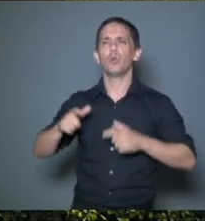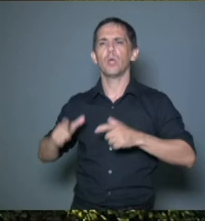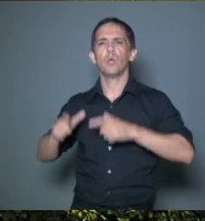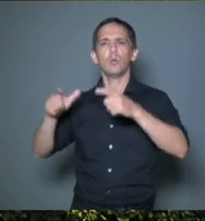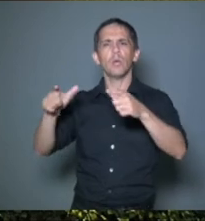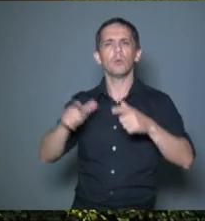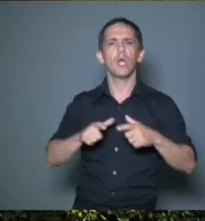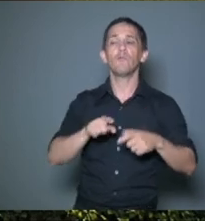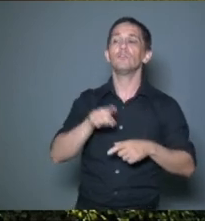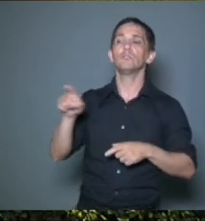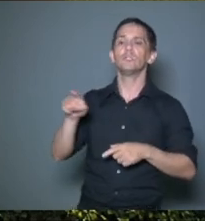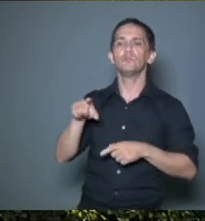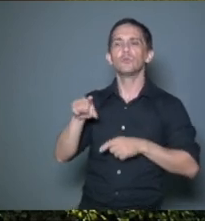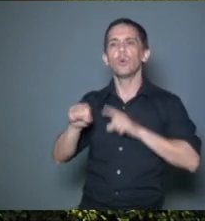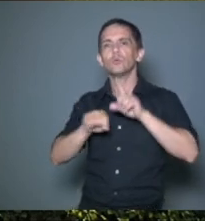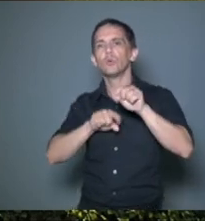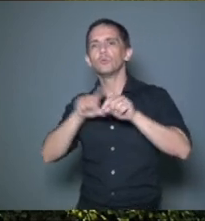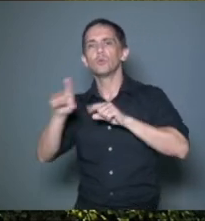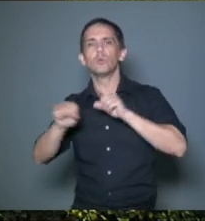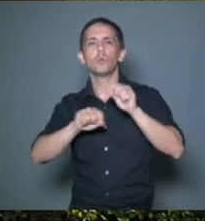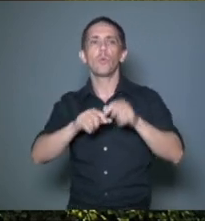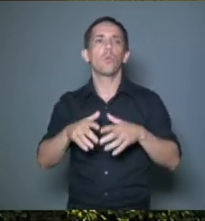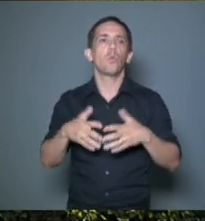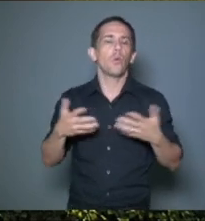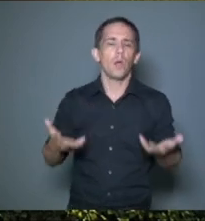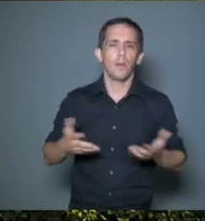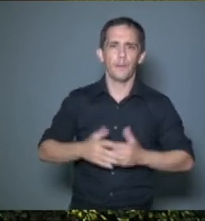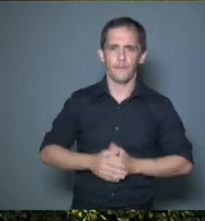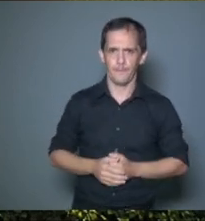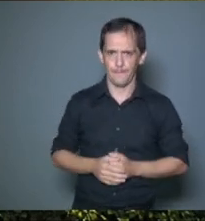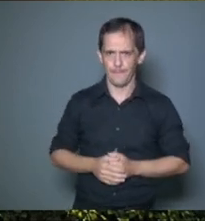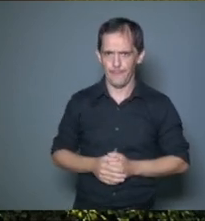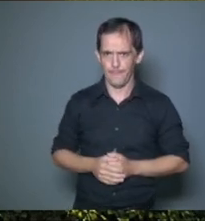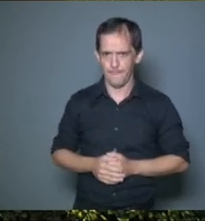And in which geographies will you grow?